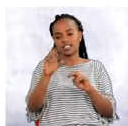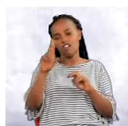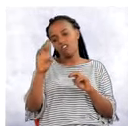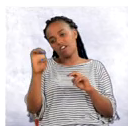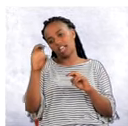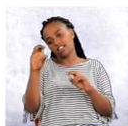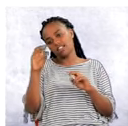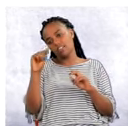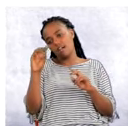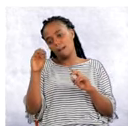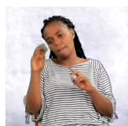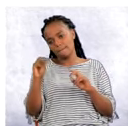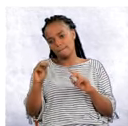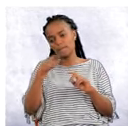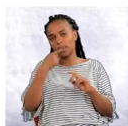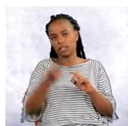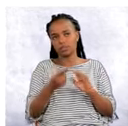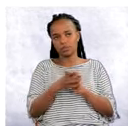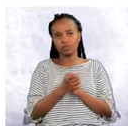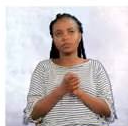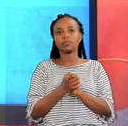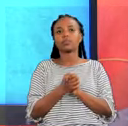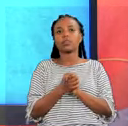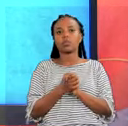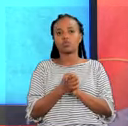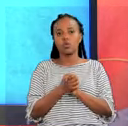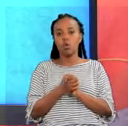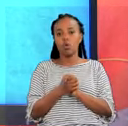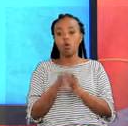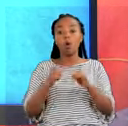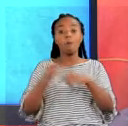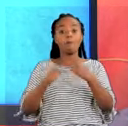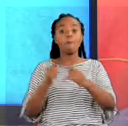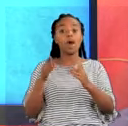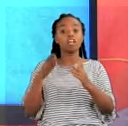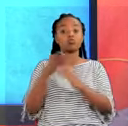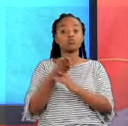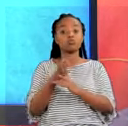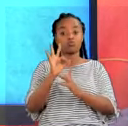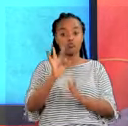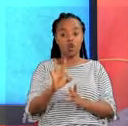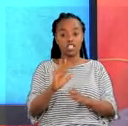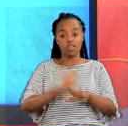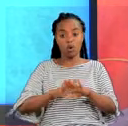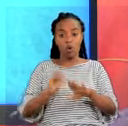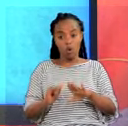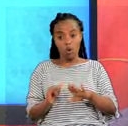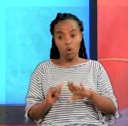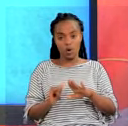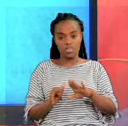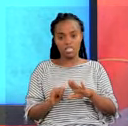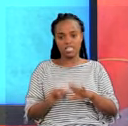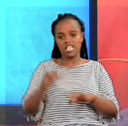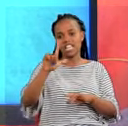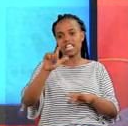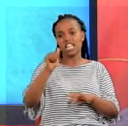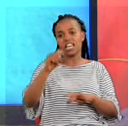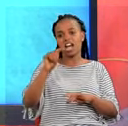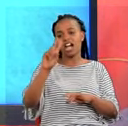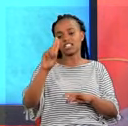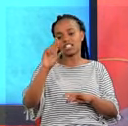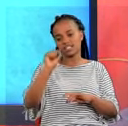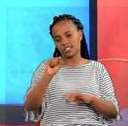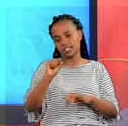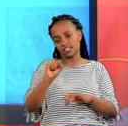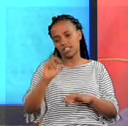So the chord AA prime is perpendicular to the major axis. It passes through the focus, and we call it this lattice rectum of the